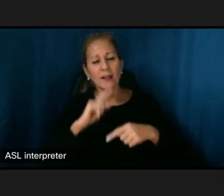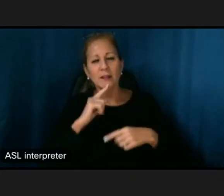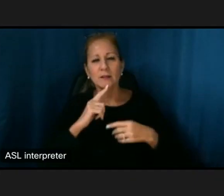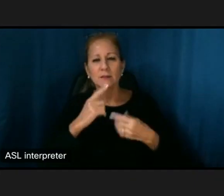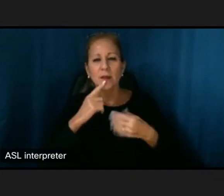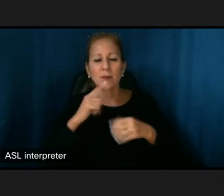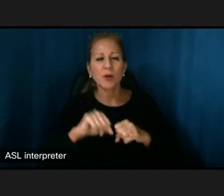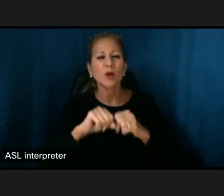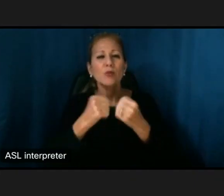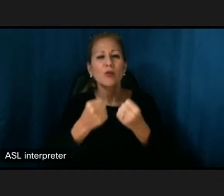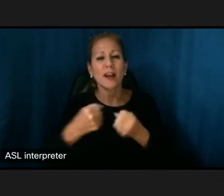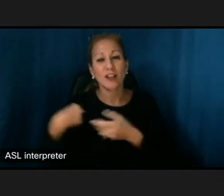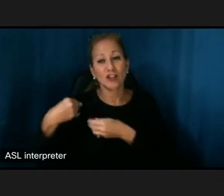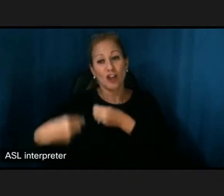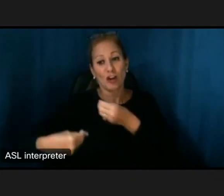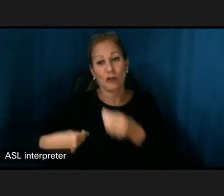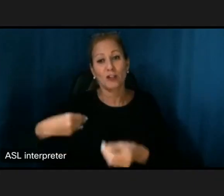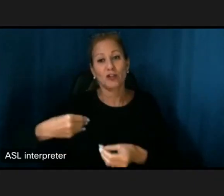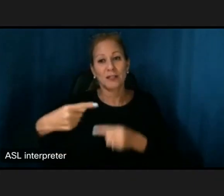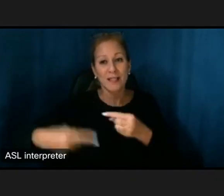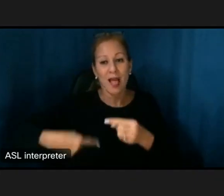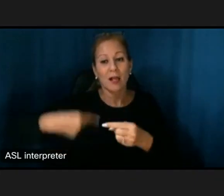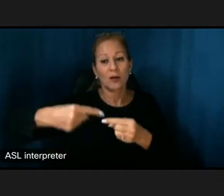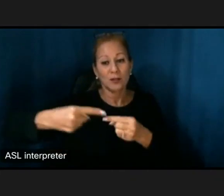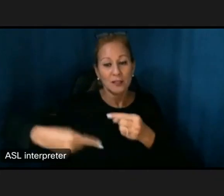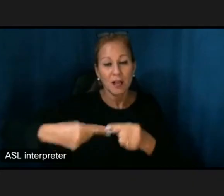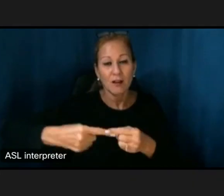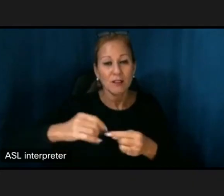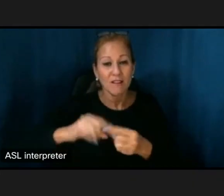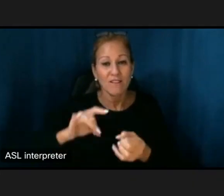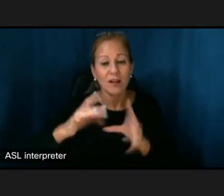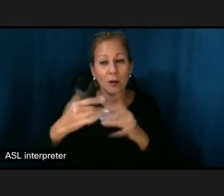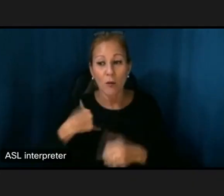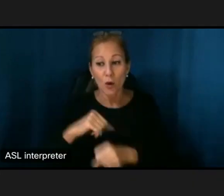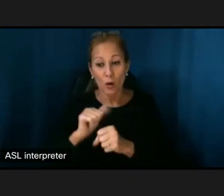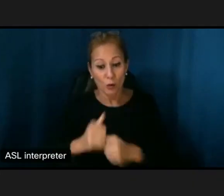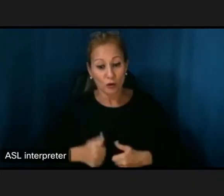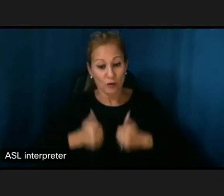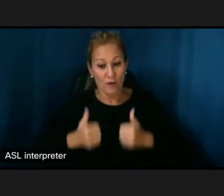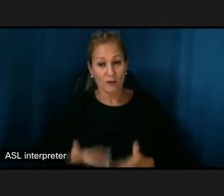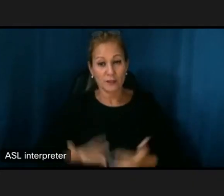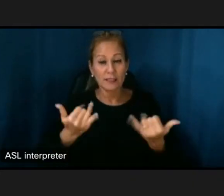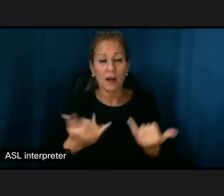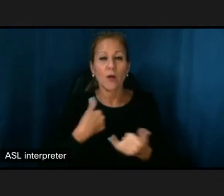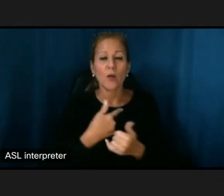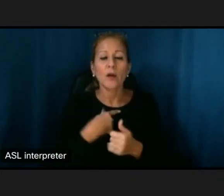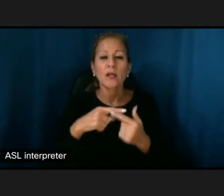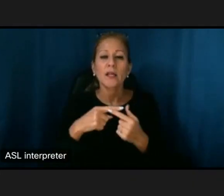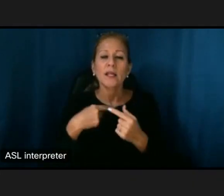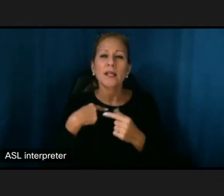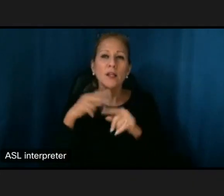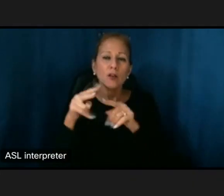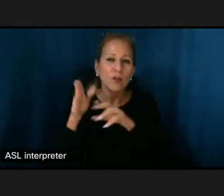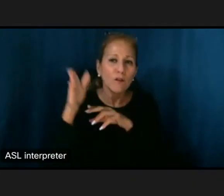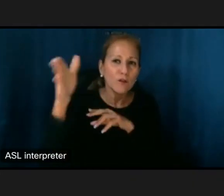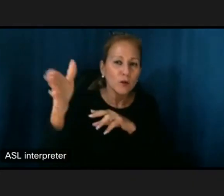of violence. So knowing that as we work with survivors now, we are also healing into the future and